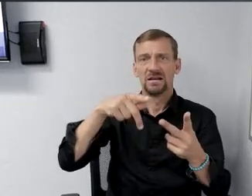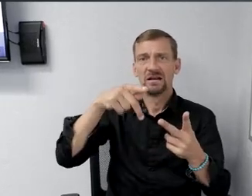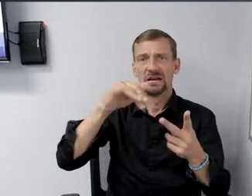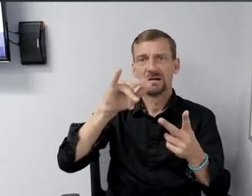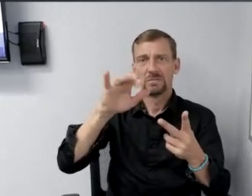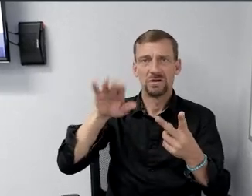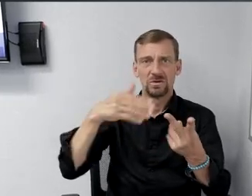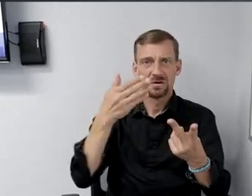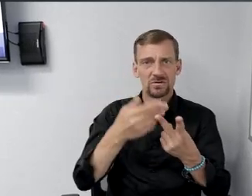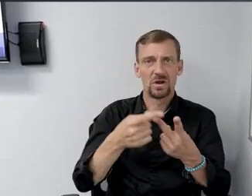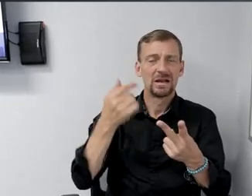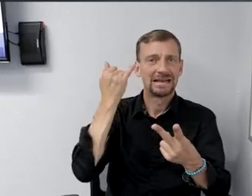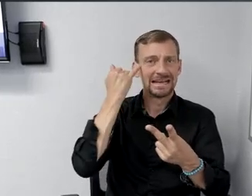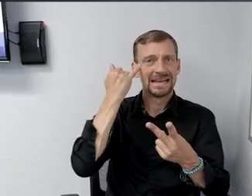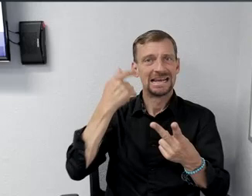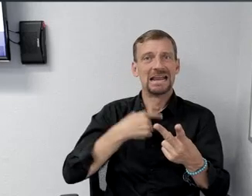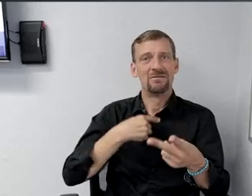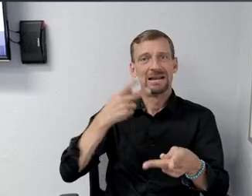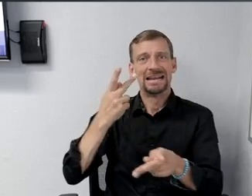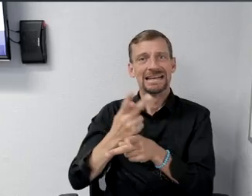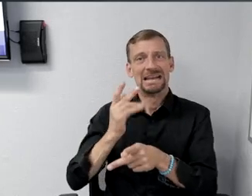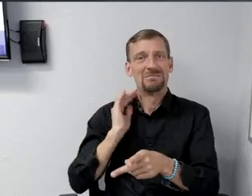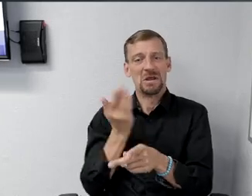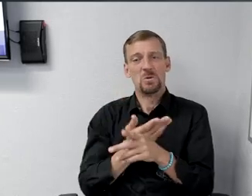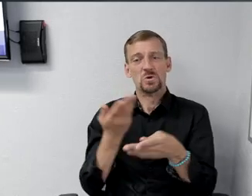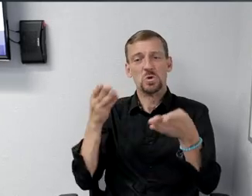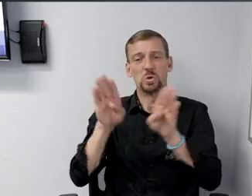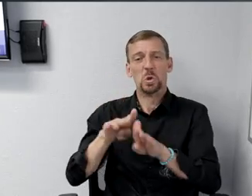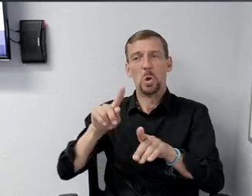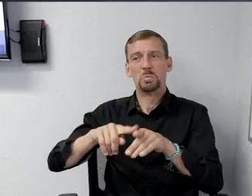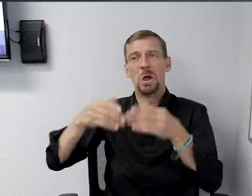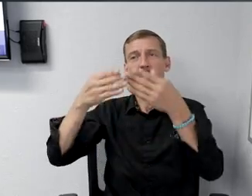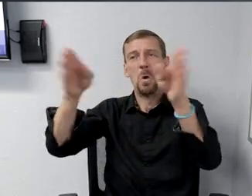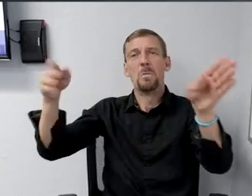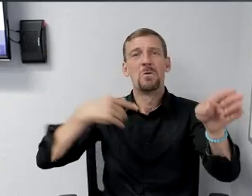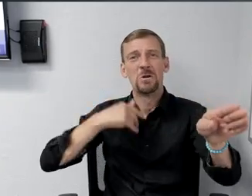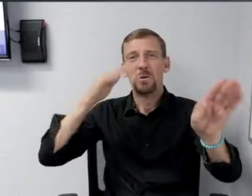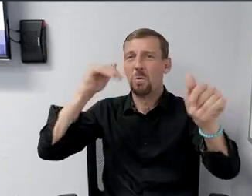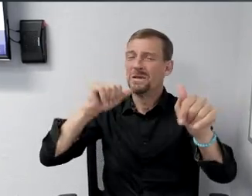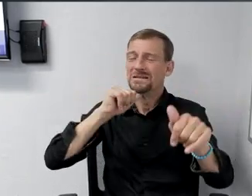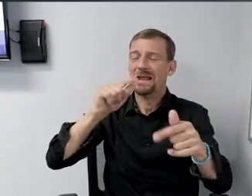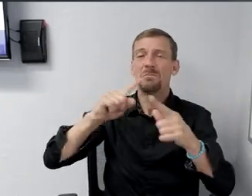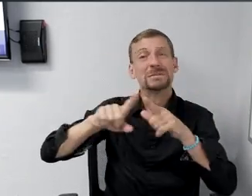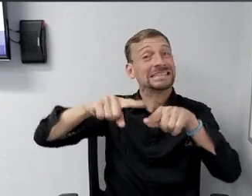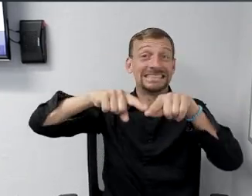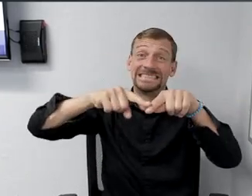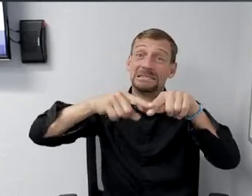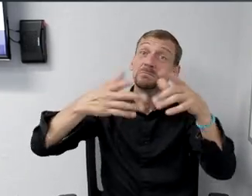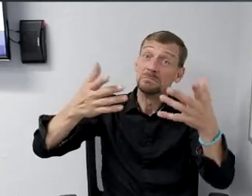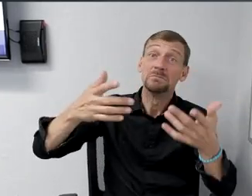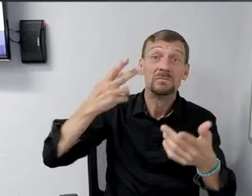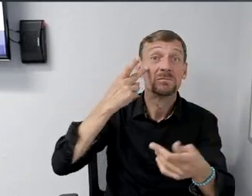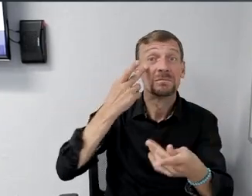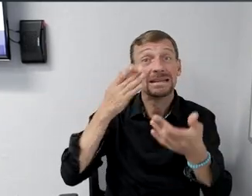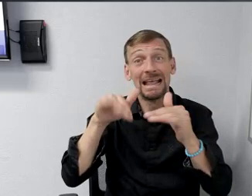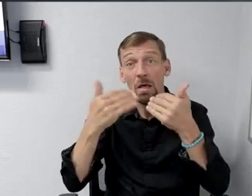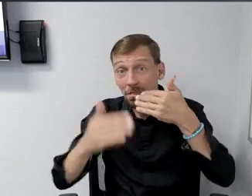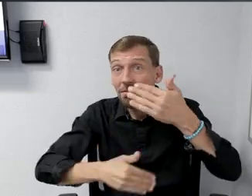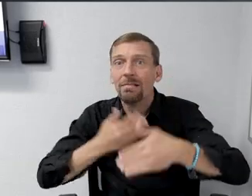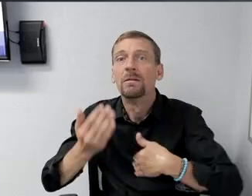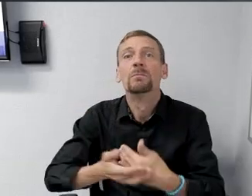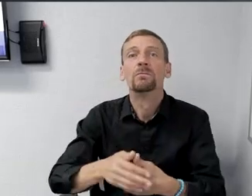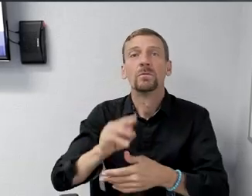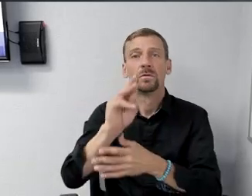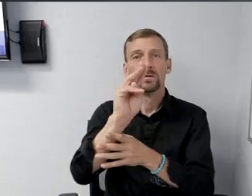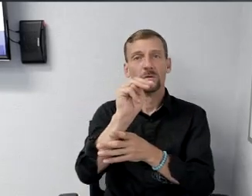everybody opens up, but Kaweah Delta keeps the Lifestyle Center closed. So it's going to depend. Yeah. But Okay,